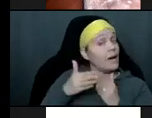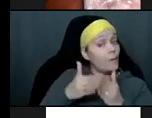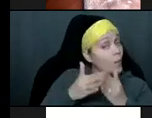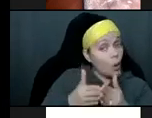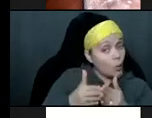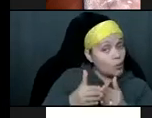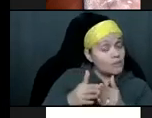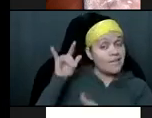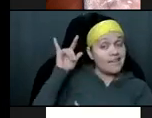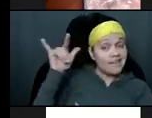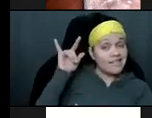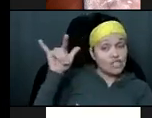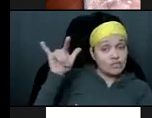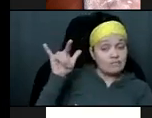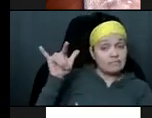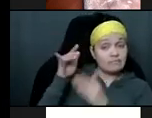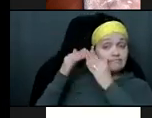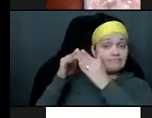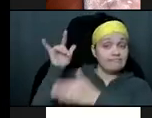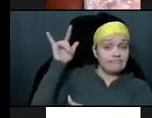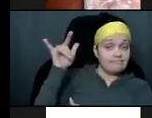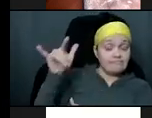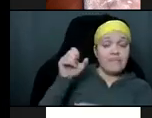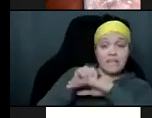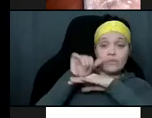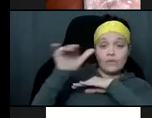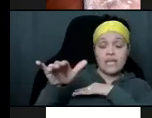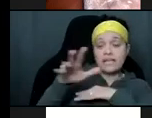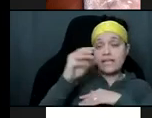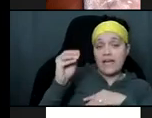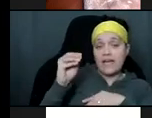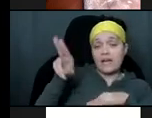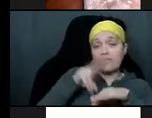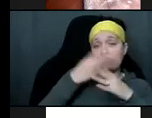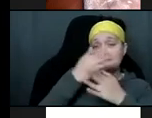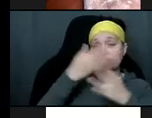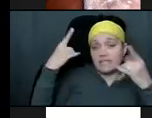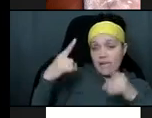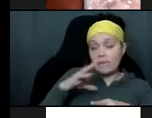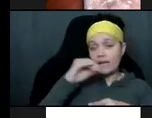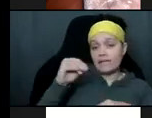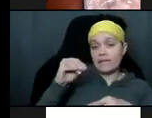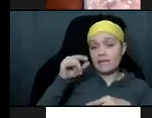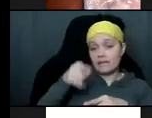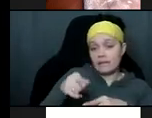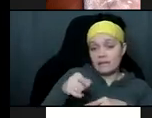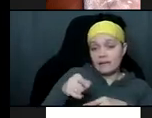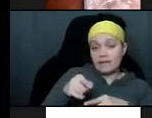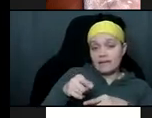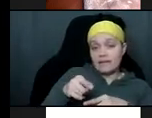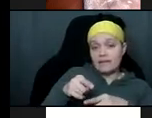prison spaceship. They were sent away, and of course things happen, and in the episode they